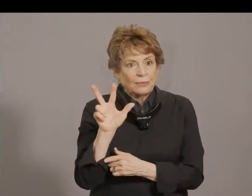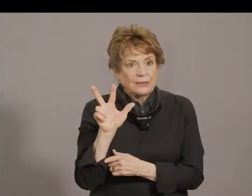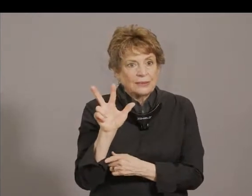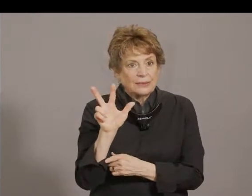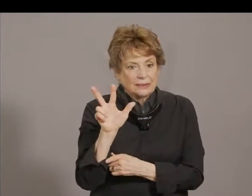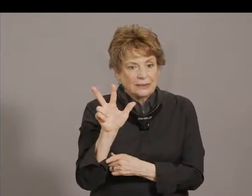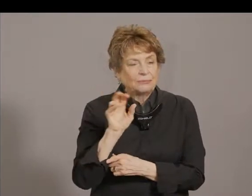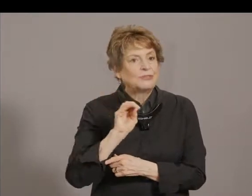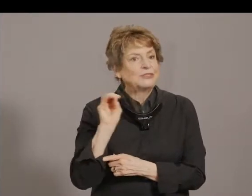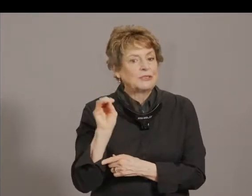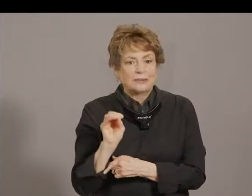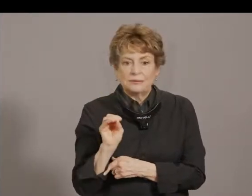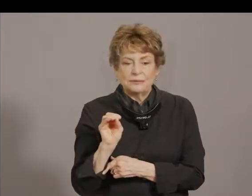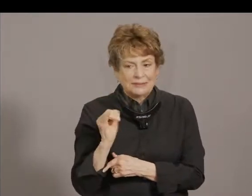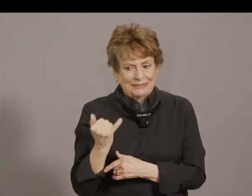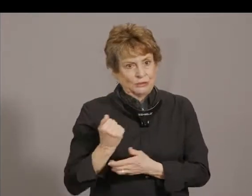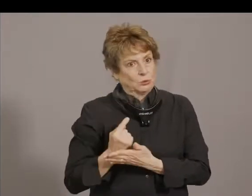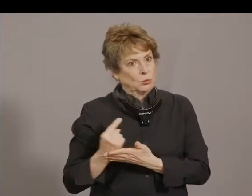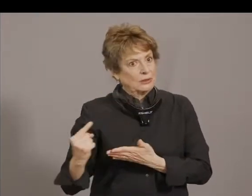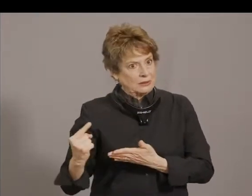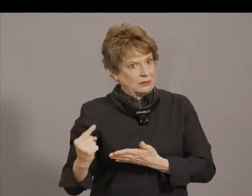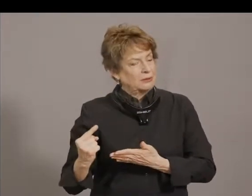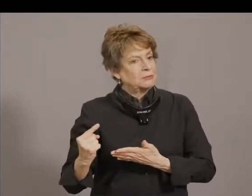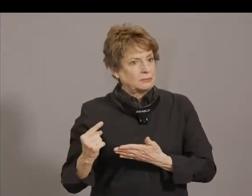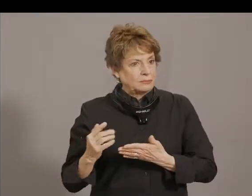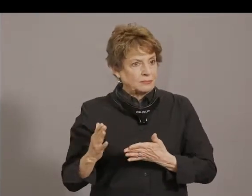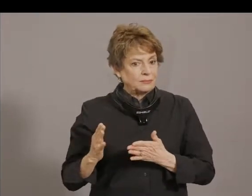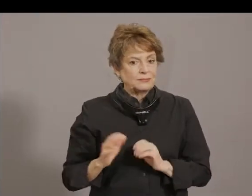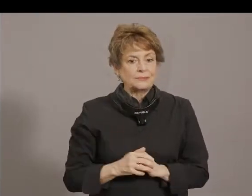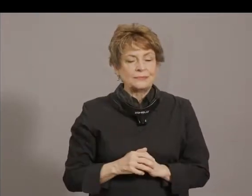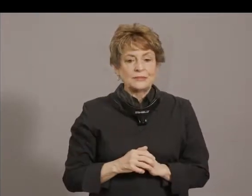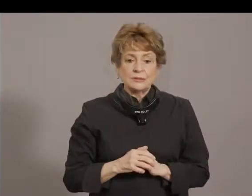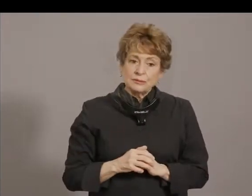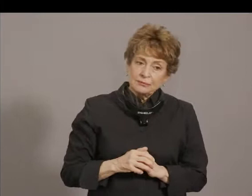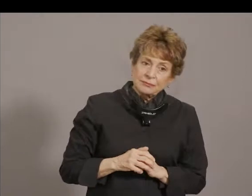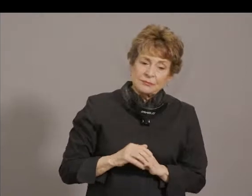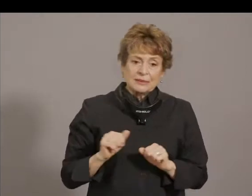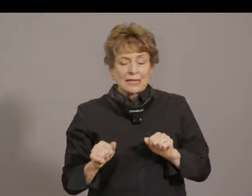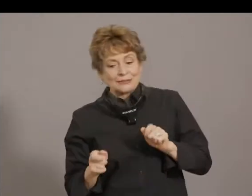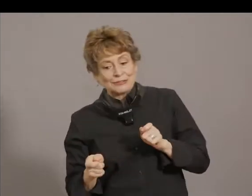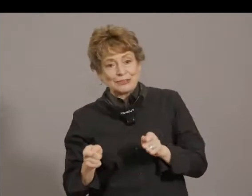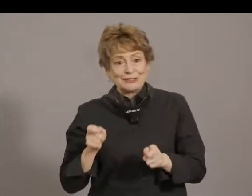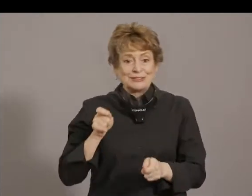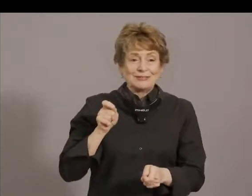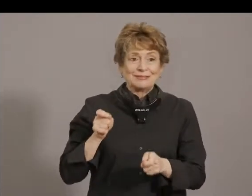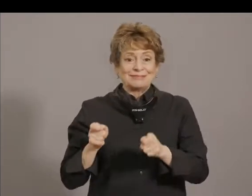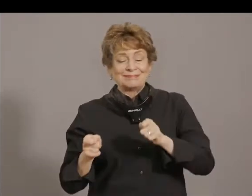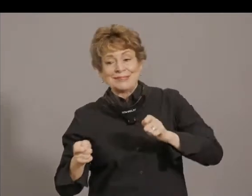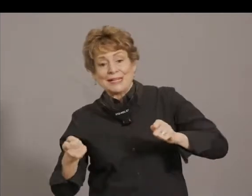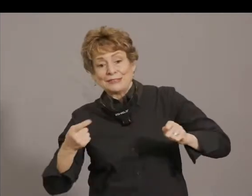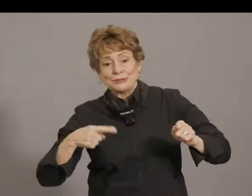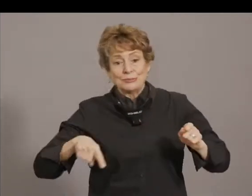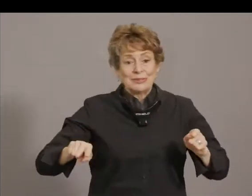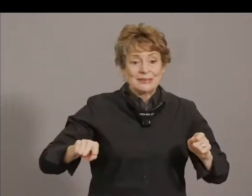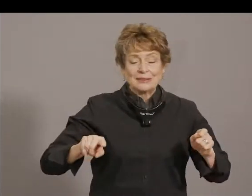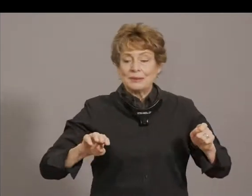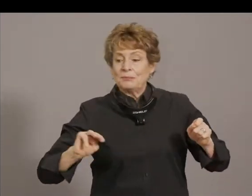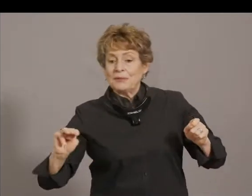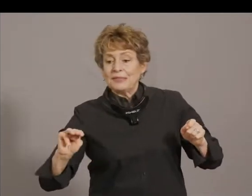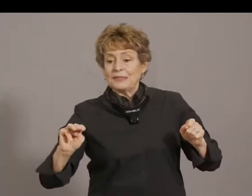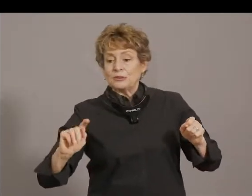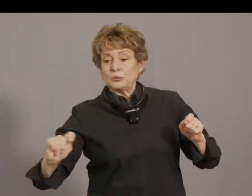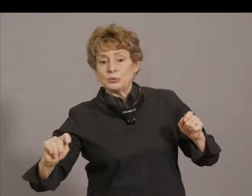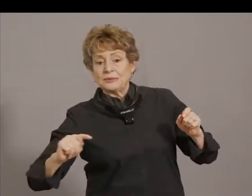in. We always anticipate that to continue to change up through Monday or Tuesday of next week, given the lab reporting